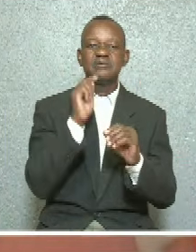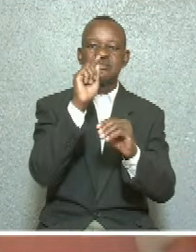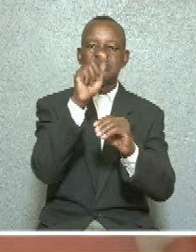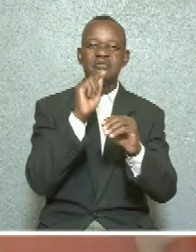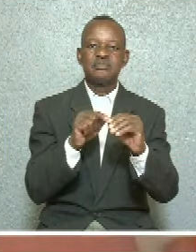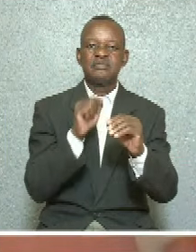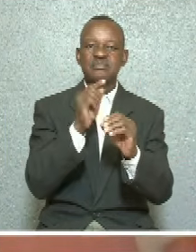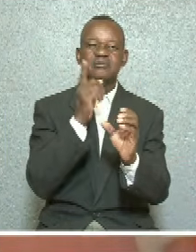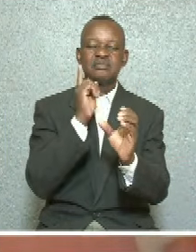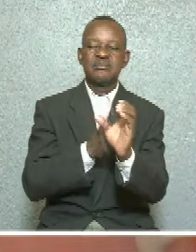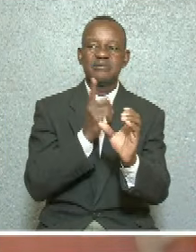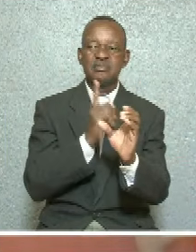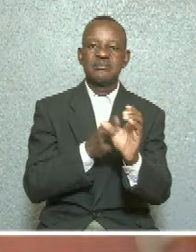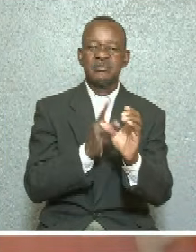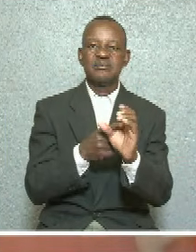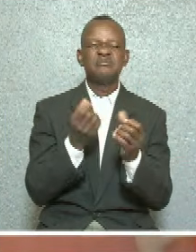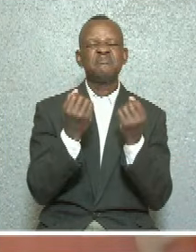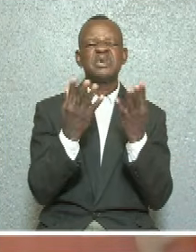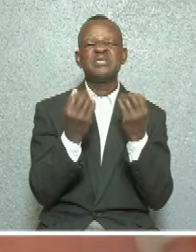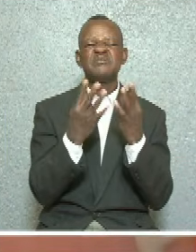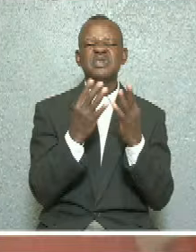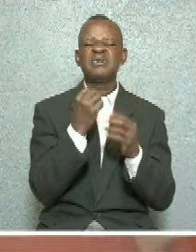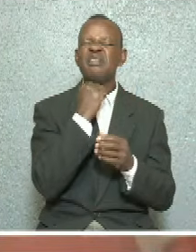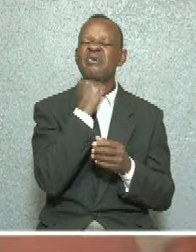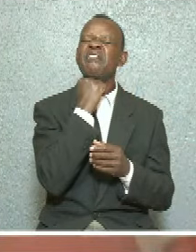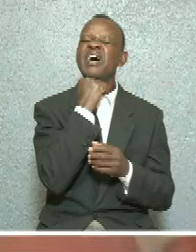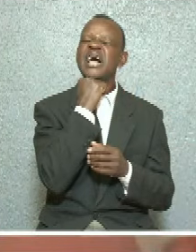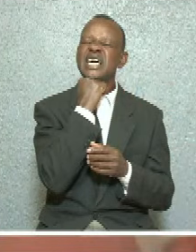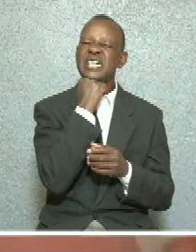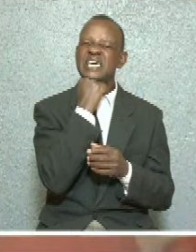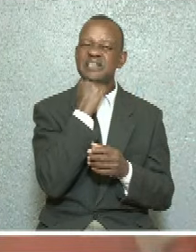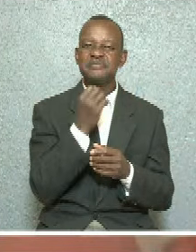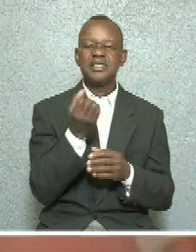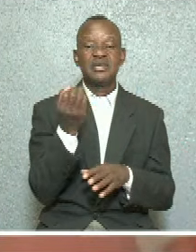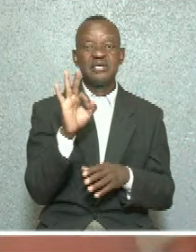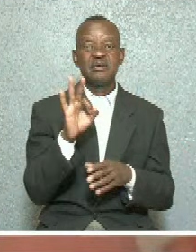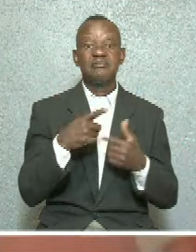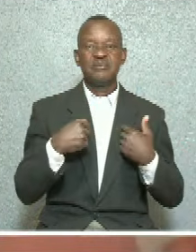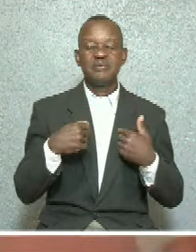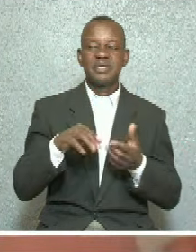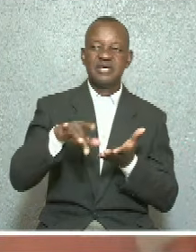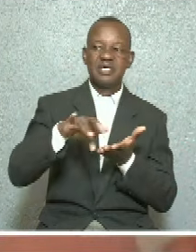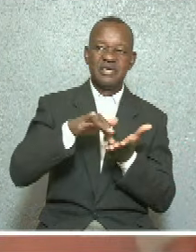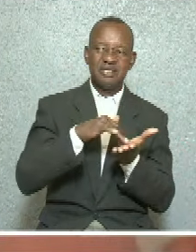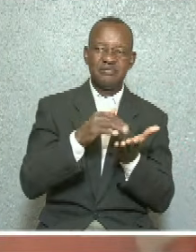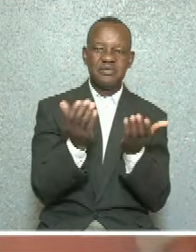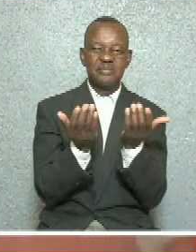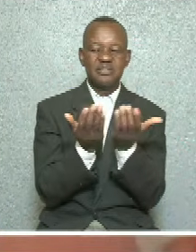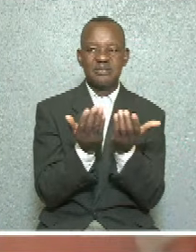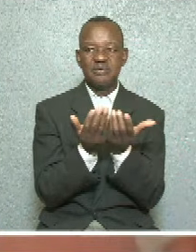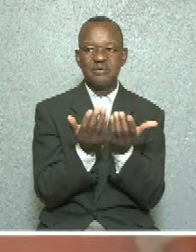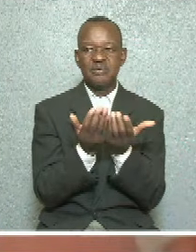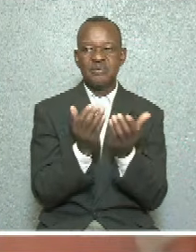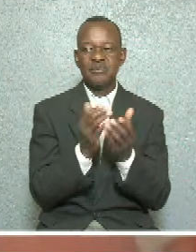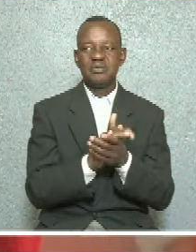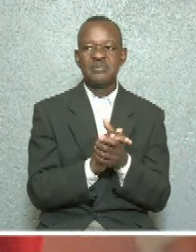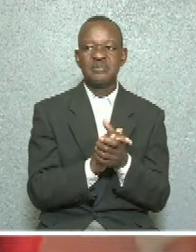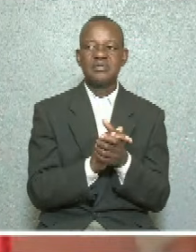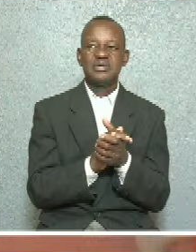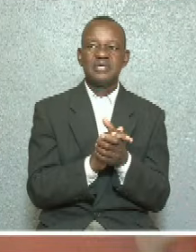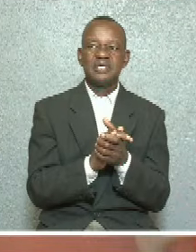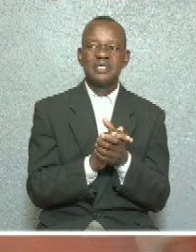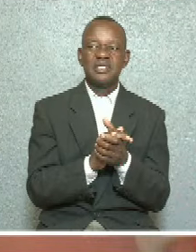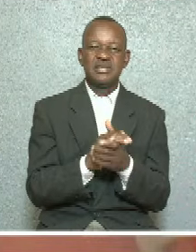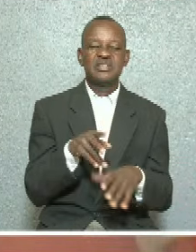the environment shows impossibility. Like, it just shows you that if you are here, you can't escape. That is the